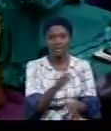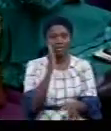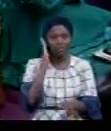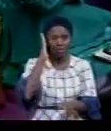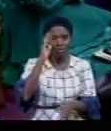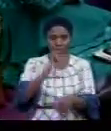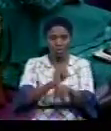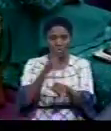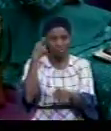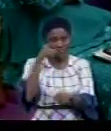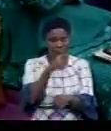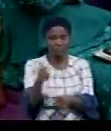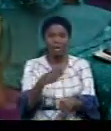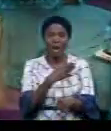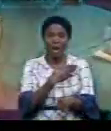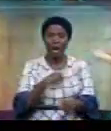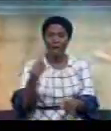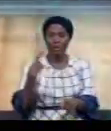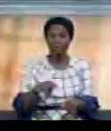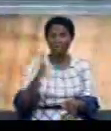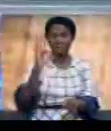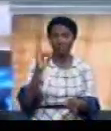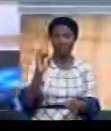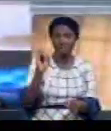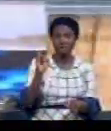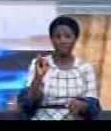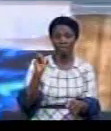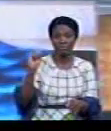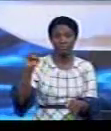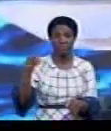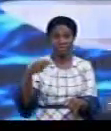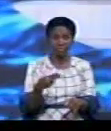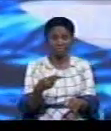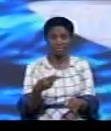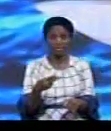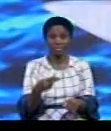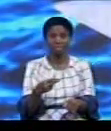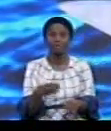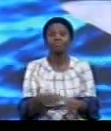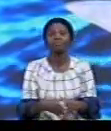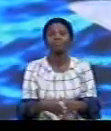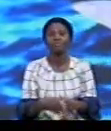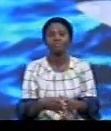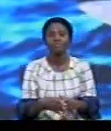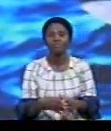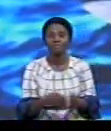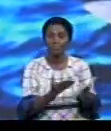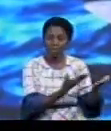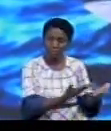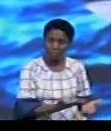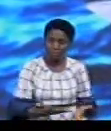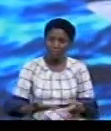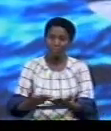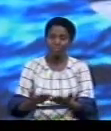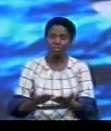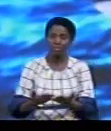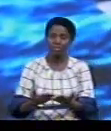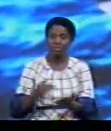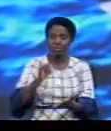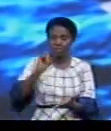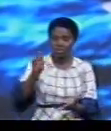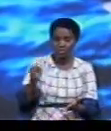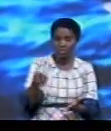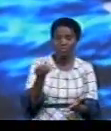And the whale dropped Jonah, not in his town, not in